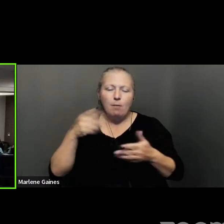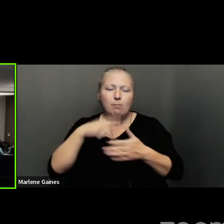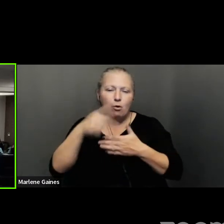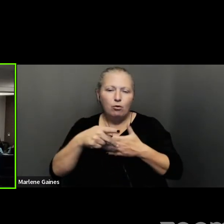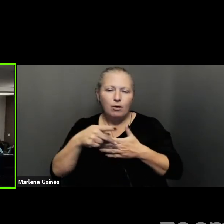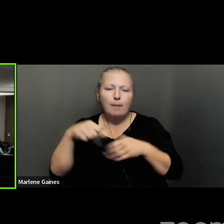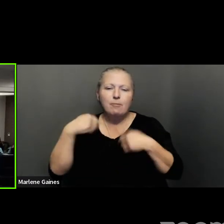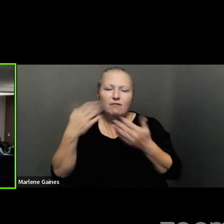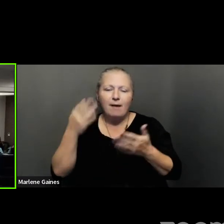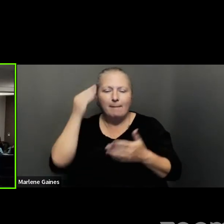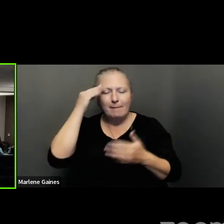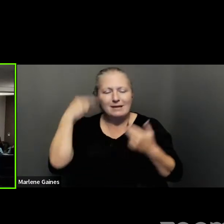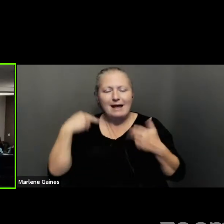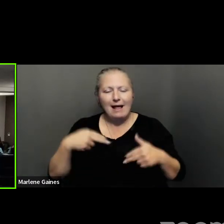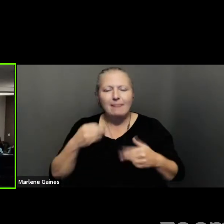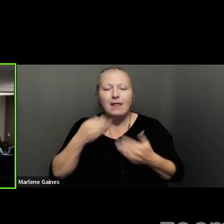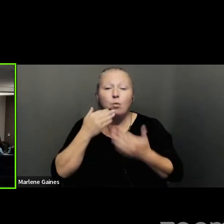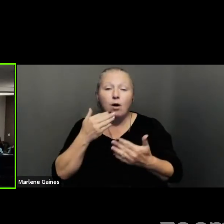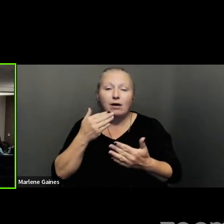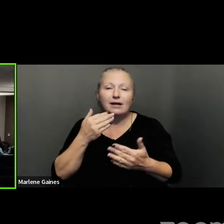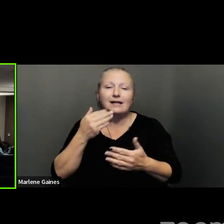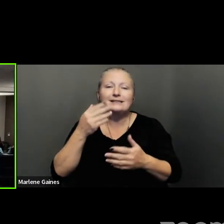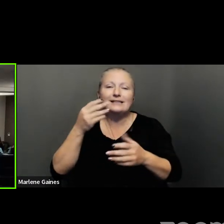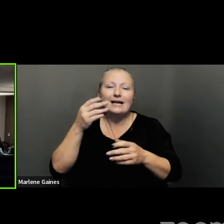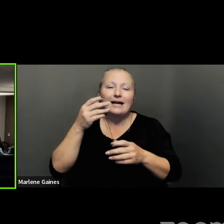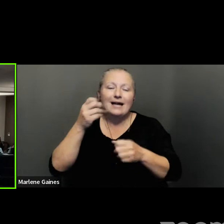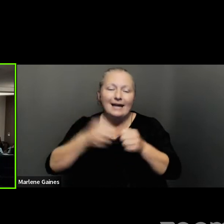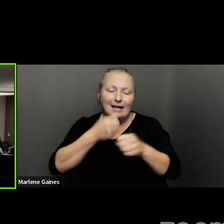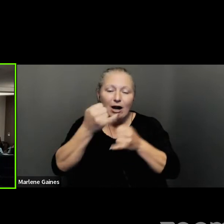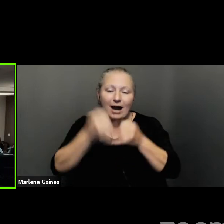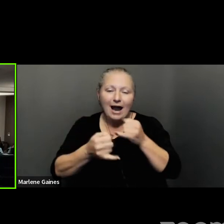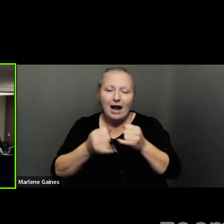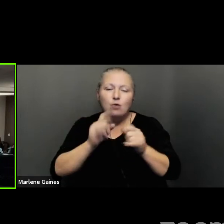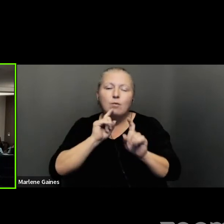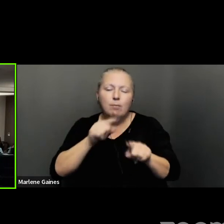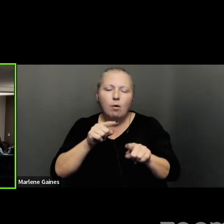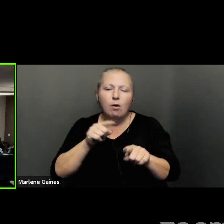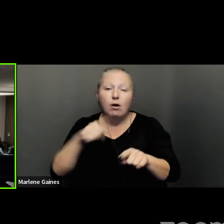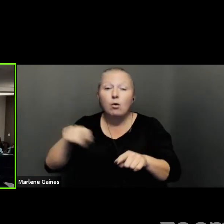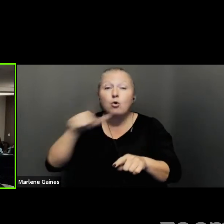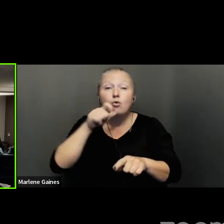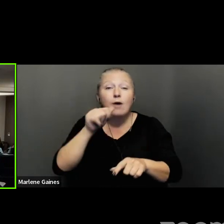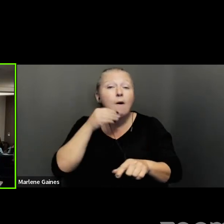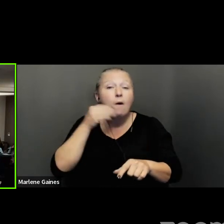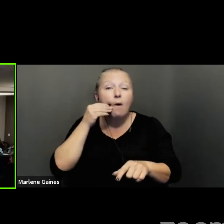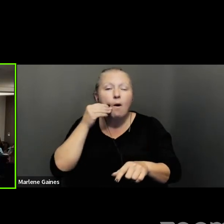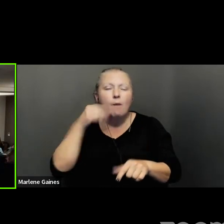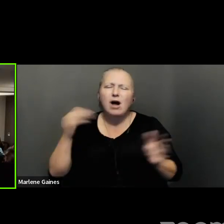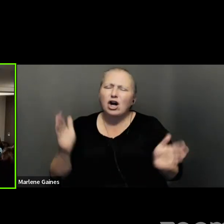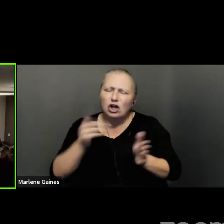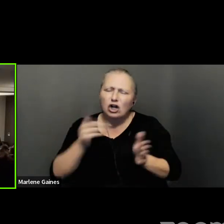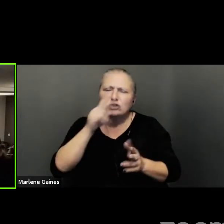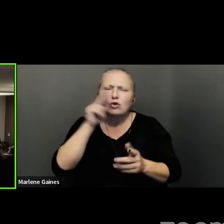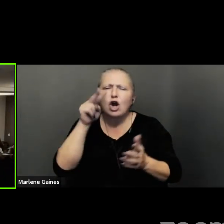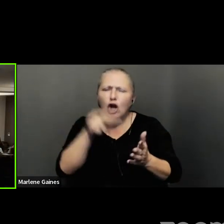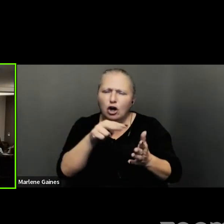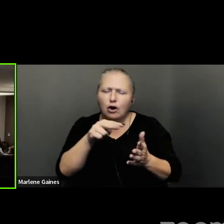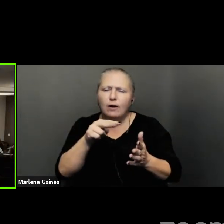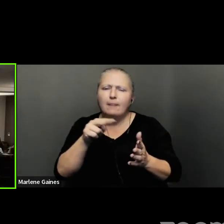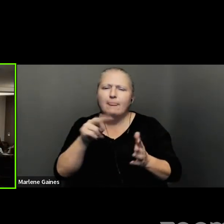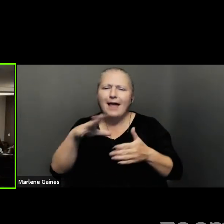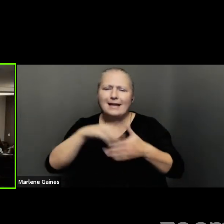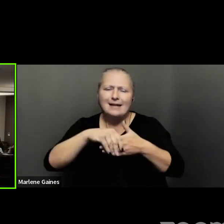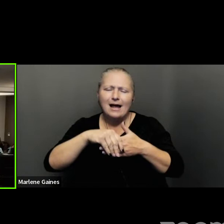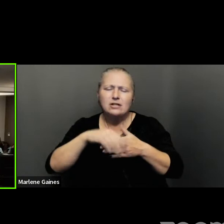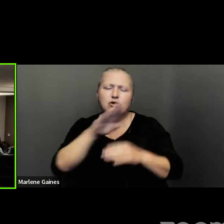health and wellness year-end summary report. And for those at home, I really want to encourage you to take a look at the attached board memo,